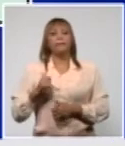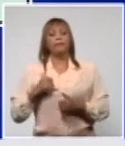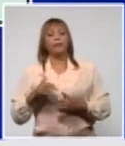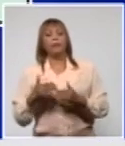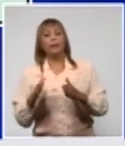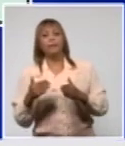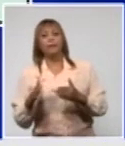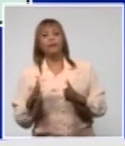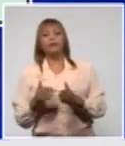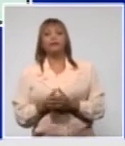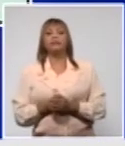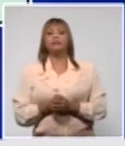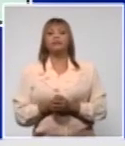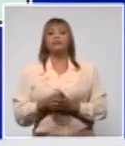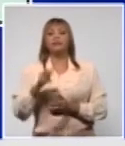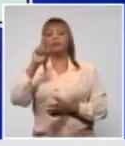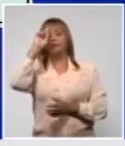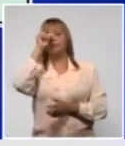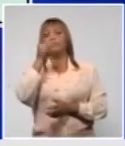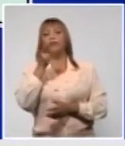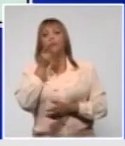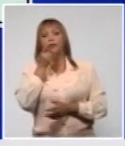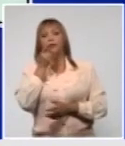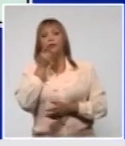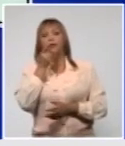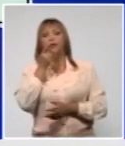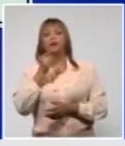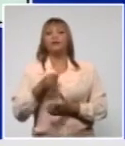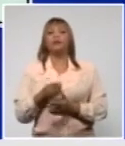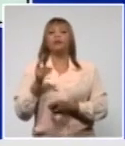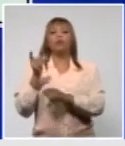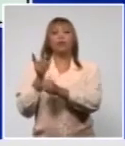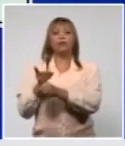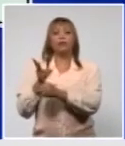Cuba occupies the 21st position in the Americas with